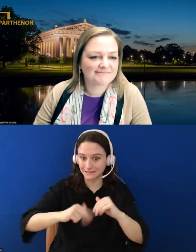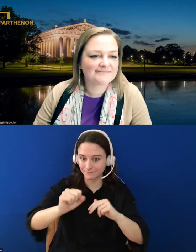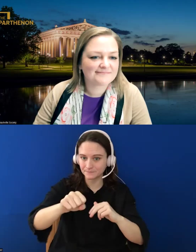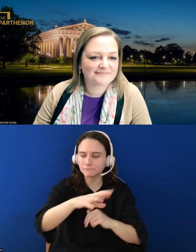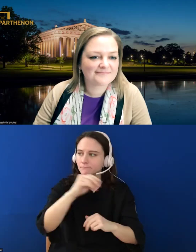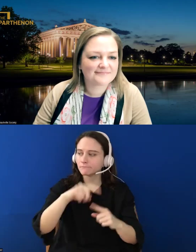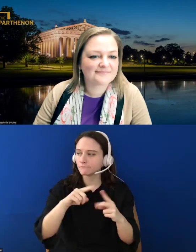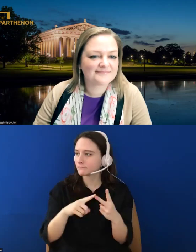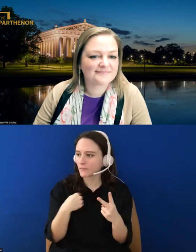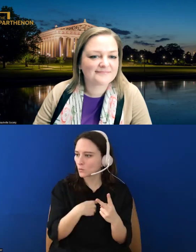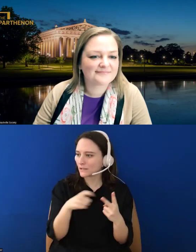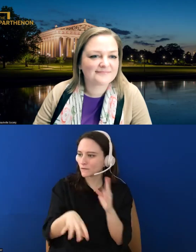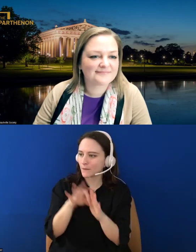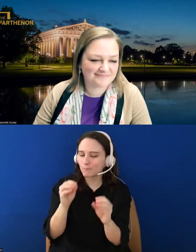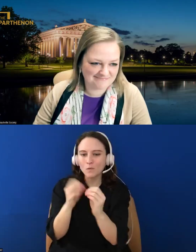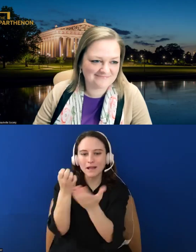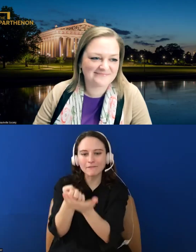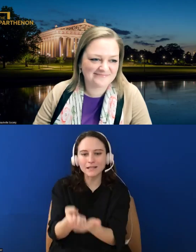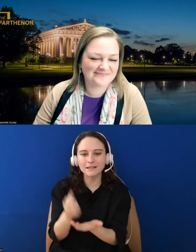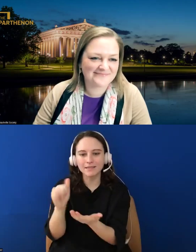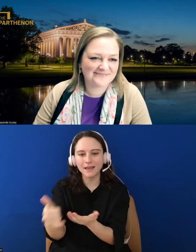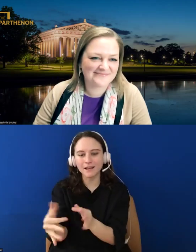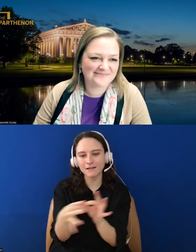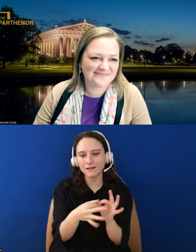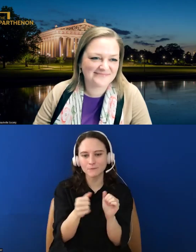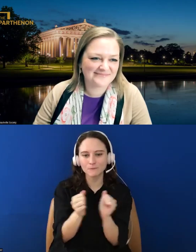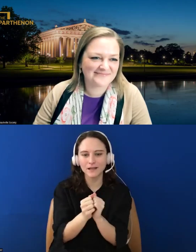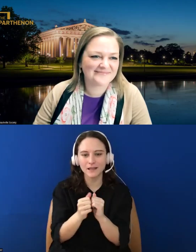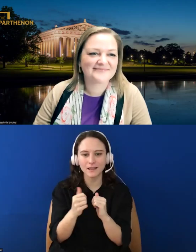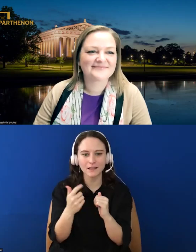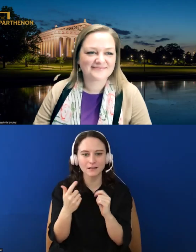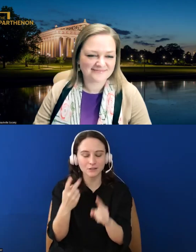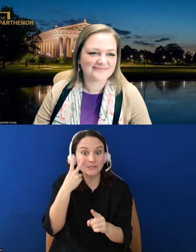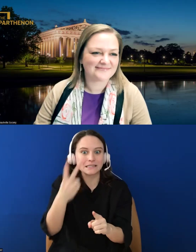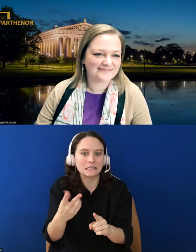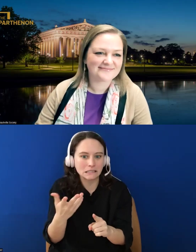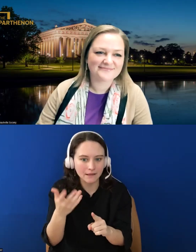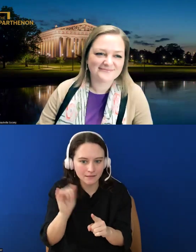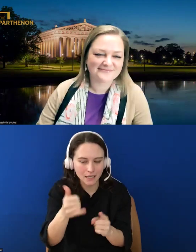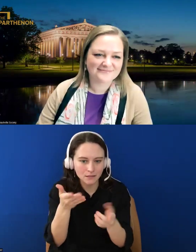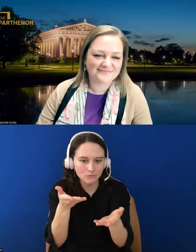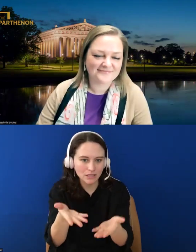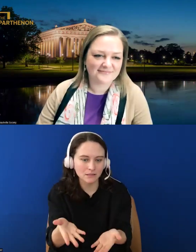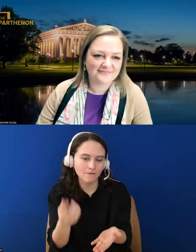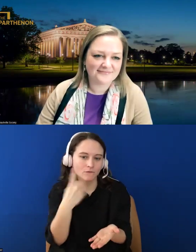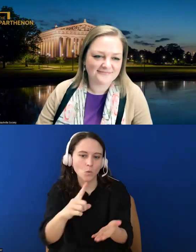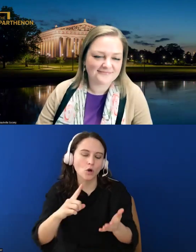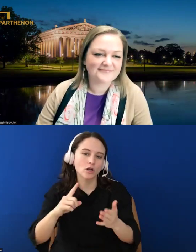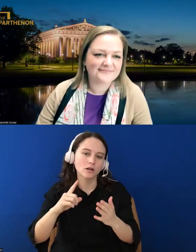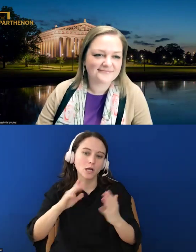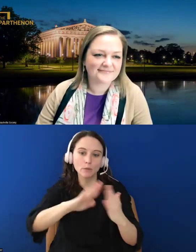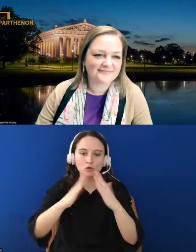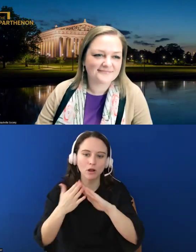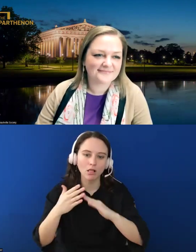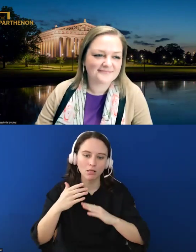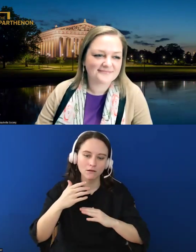then we will need to find more evidence or correlates to see the presence of communal solidarity or community,